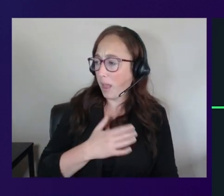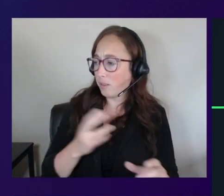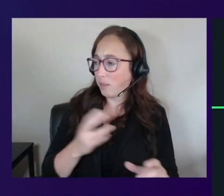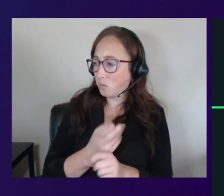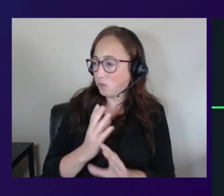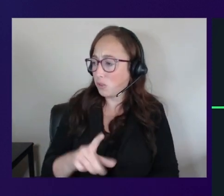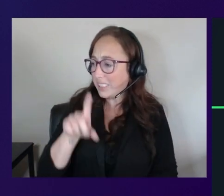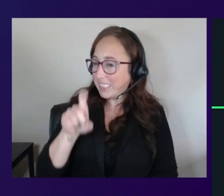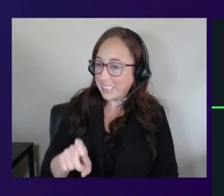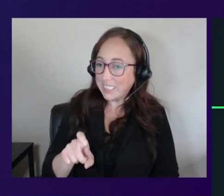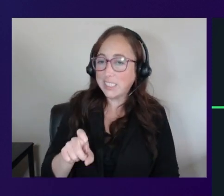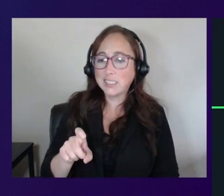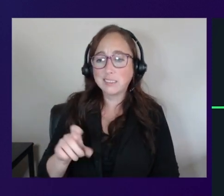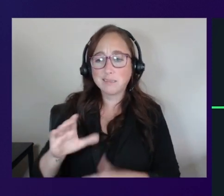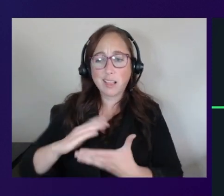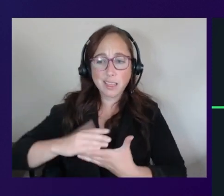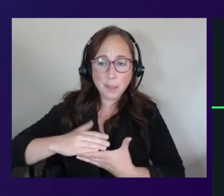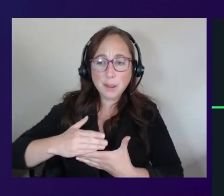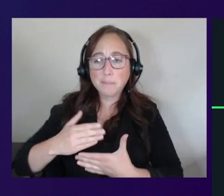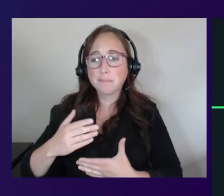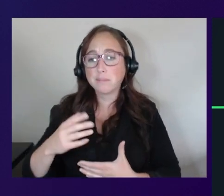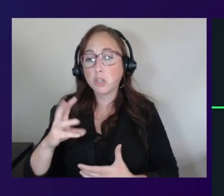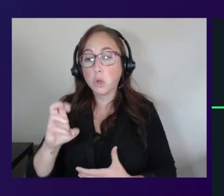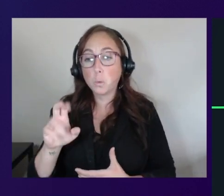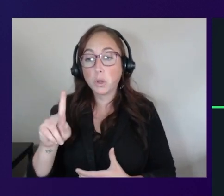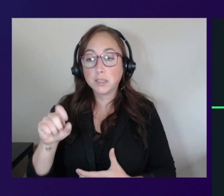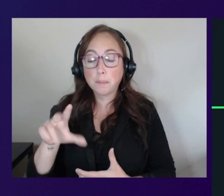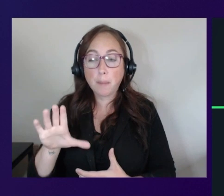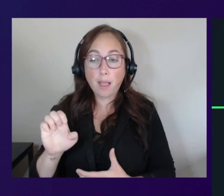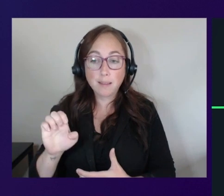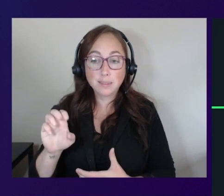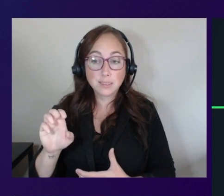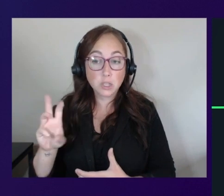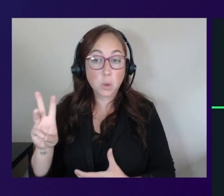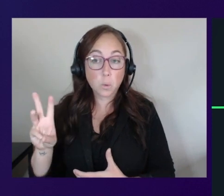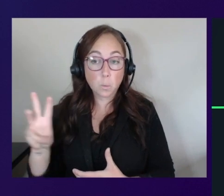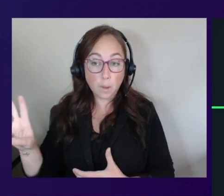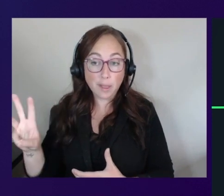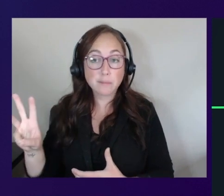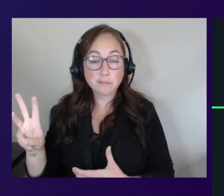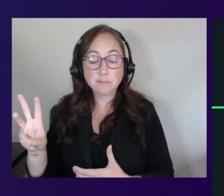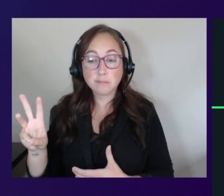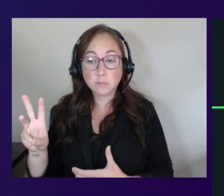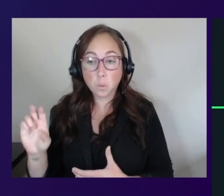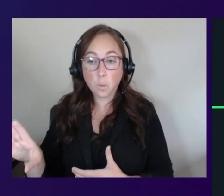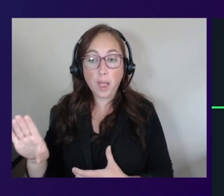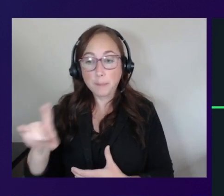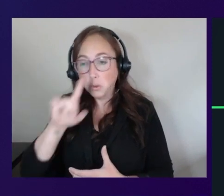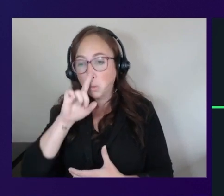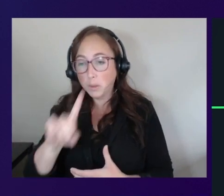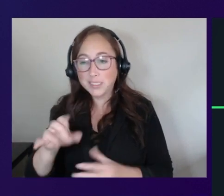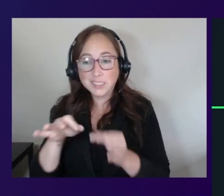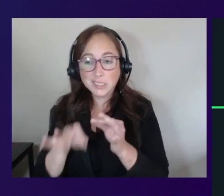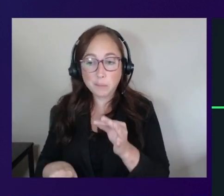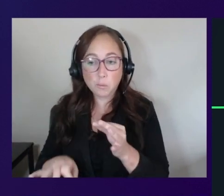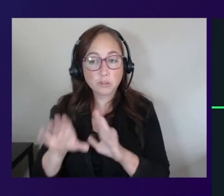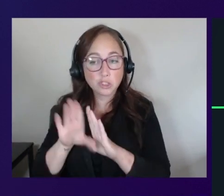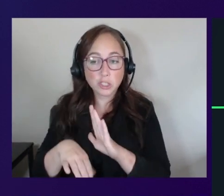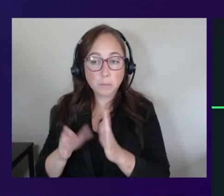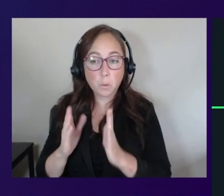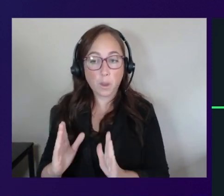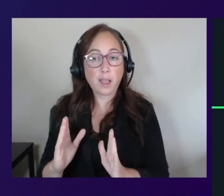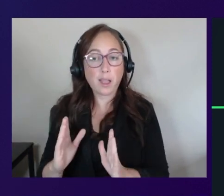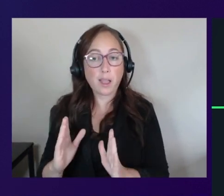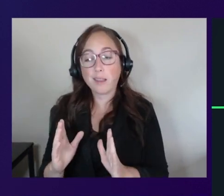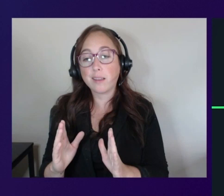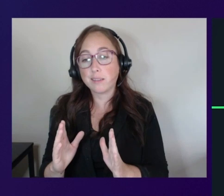my work done? And so Workspaces Web is a fully managed way of addressing that specific use case in a very simple, low-cost way that really solves that